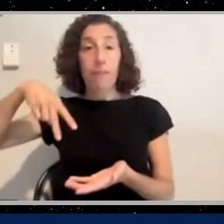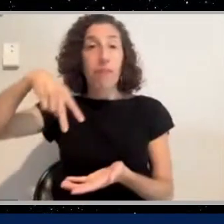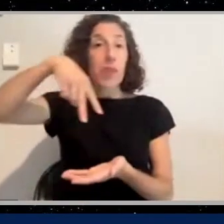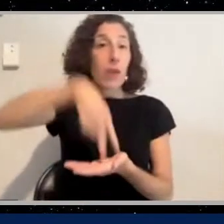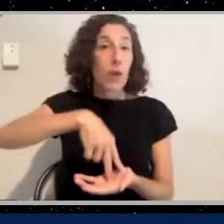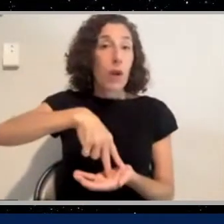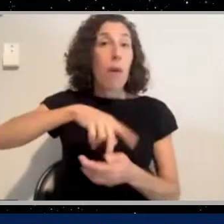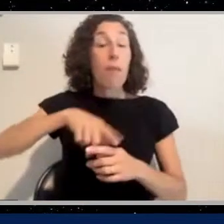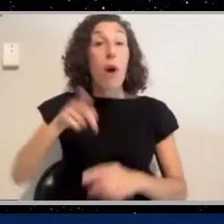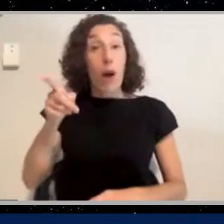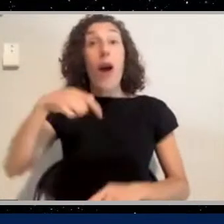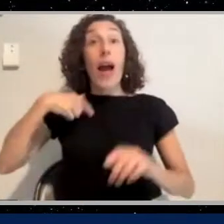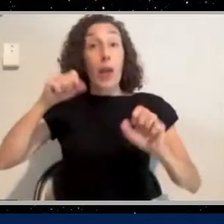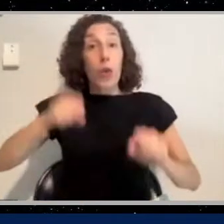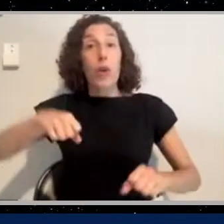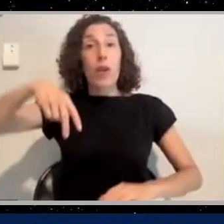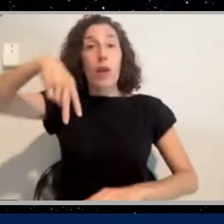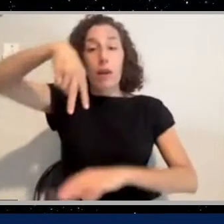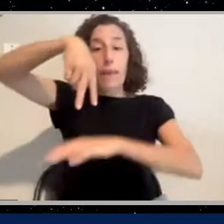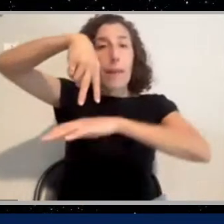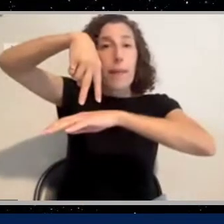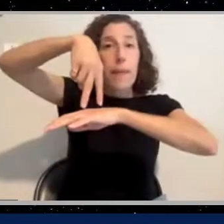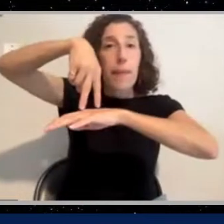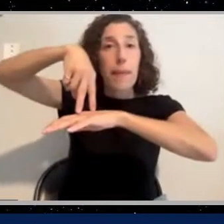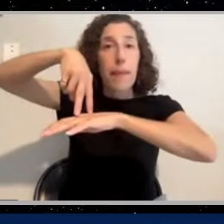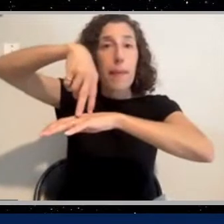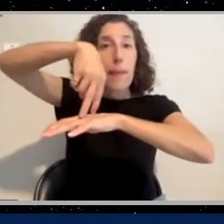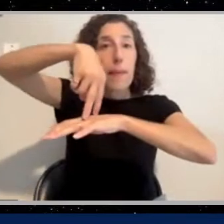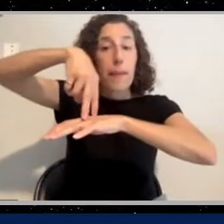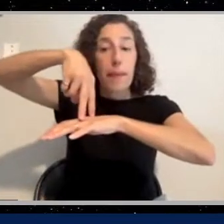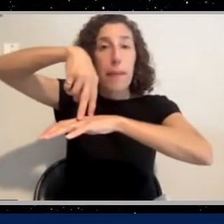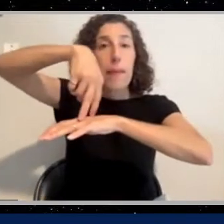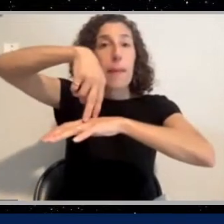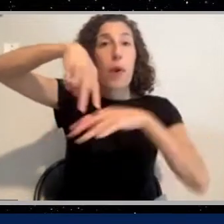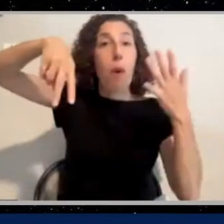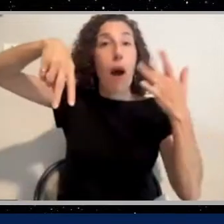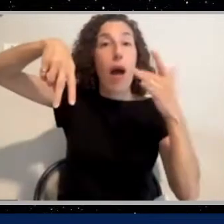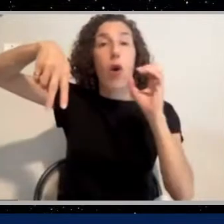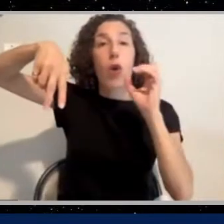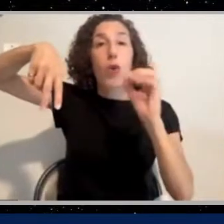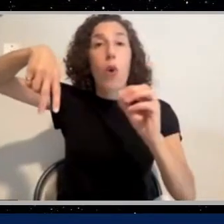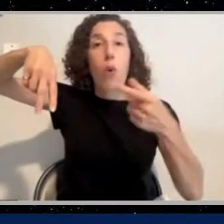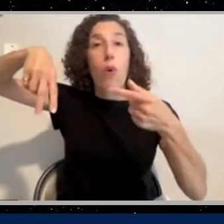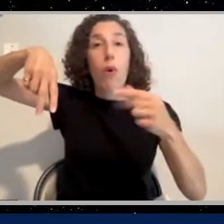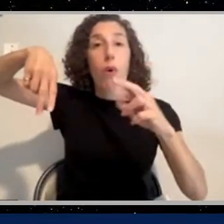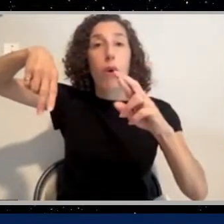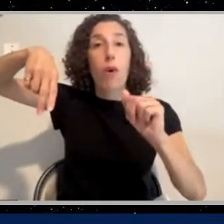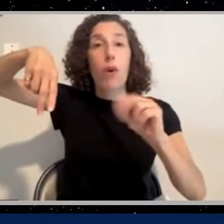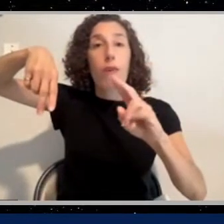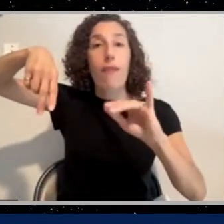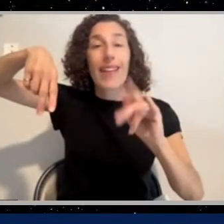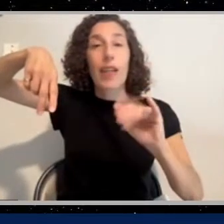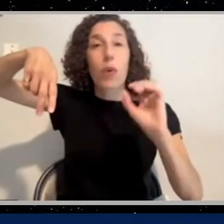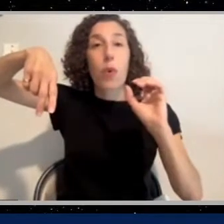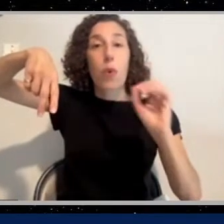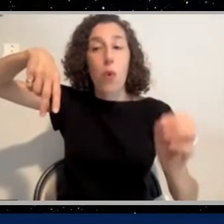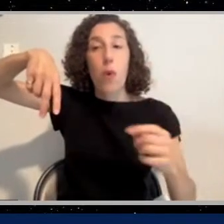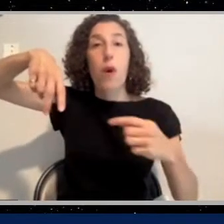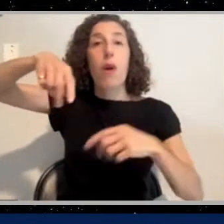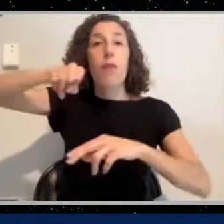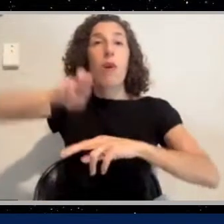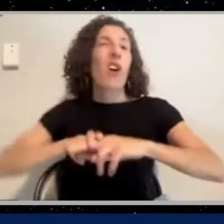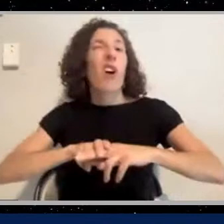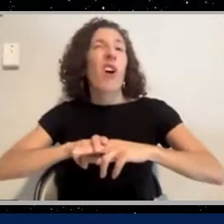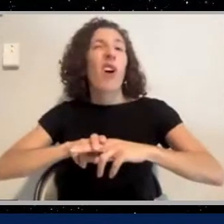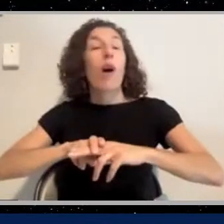of pushed off the ground a little and just hopped around like a bunny, for lack of a better way to describe it. Right. So that's kind of what I figured would happen for the